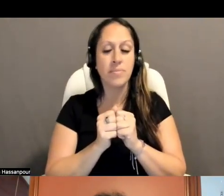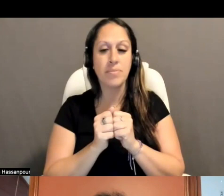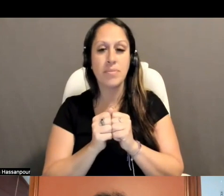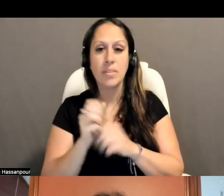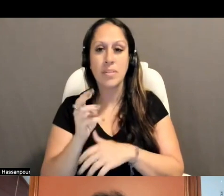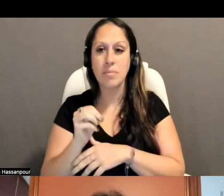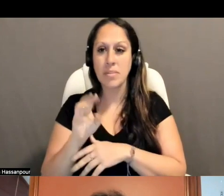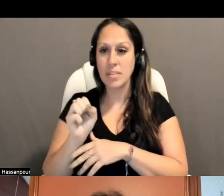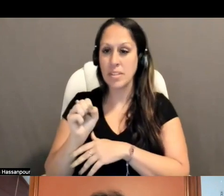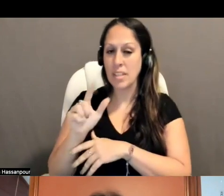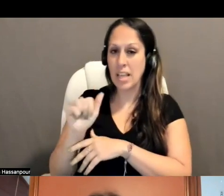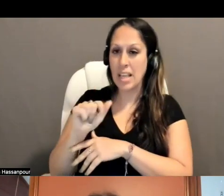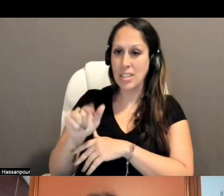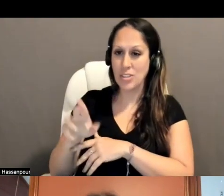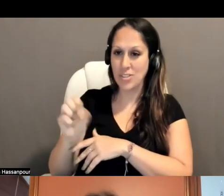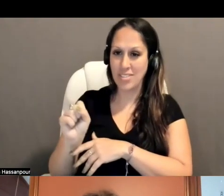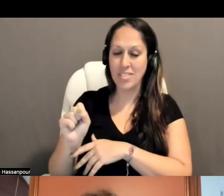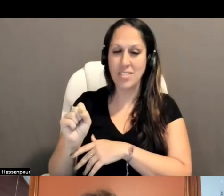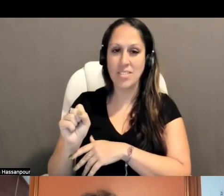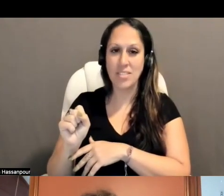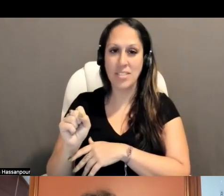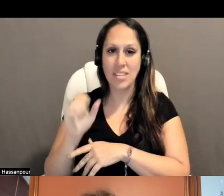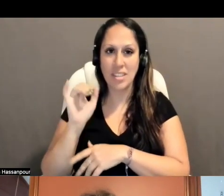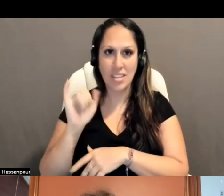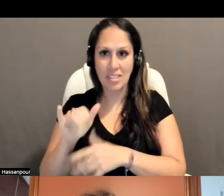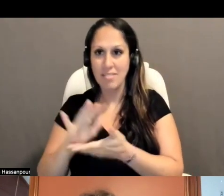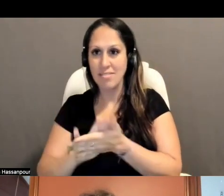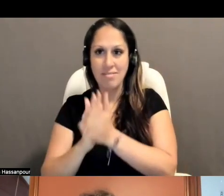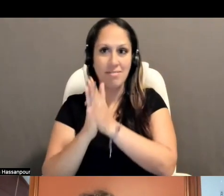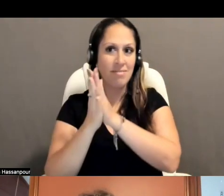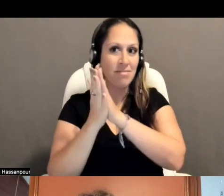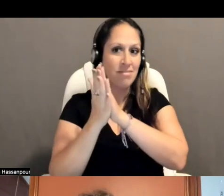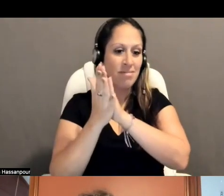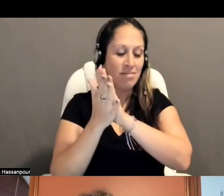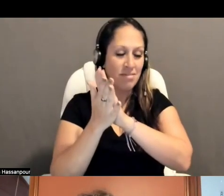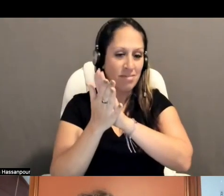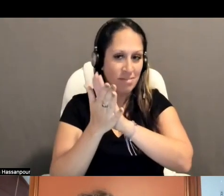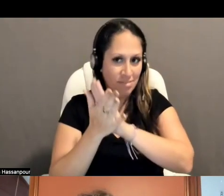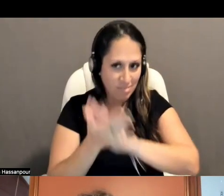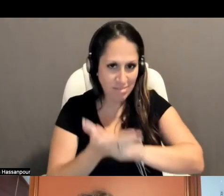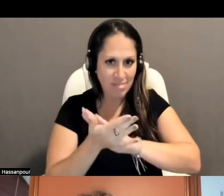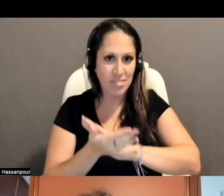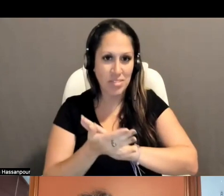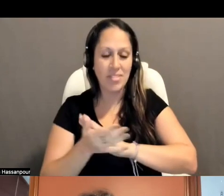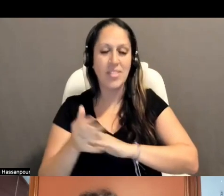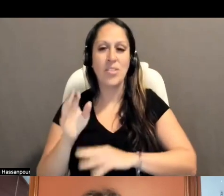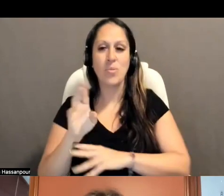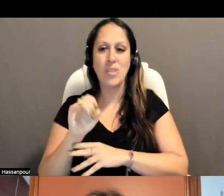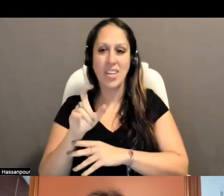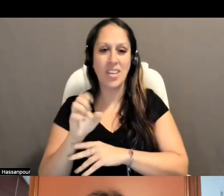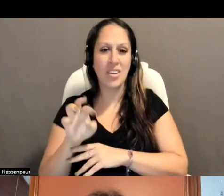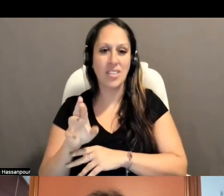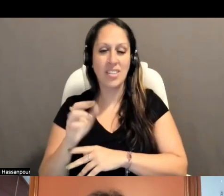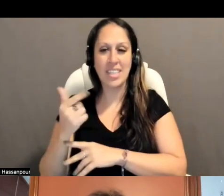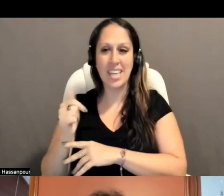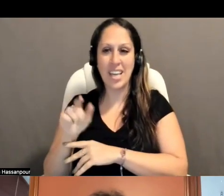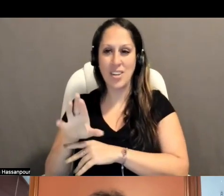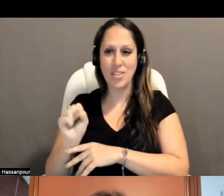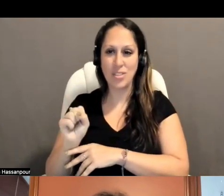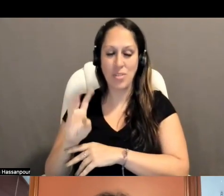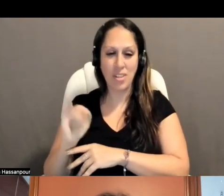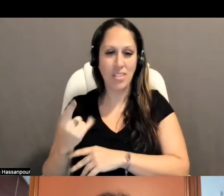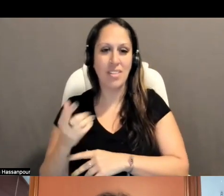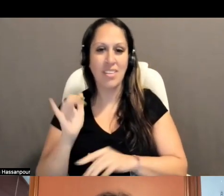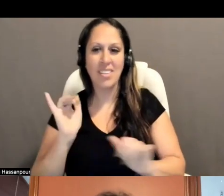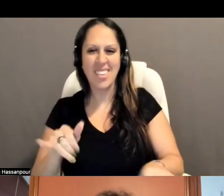Mrs. Lazareff, which culminated in a recital of the Skater's Waltz. Oh, wow.